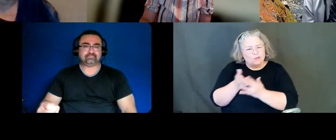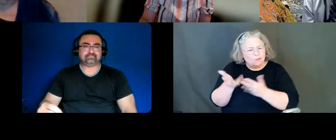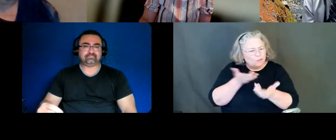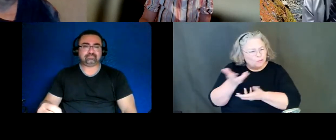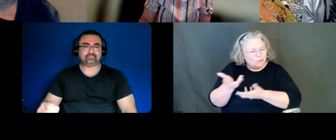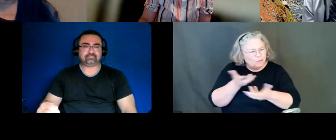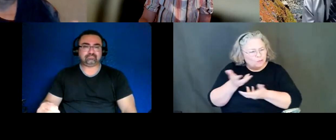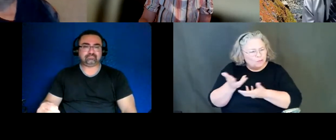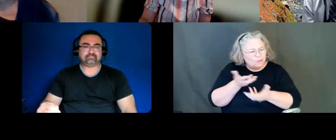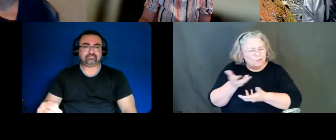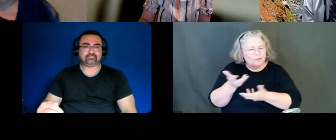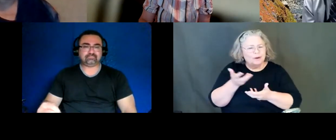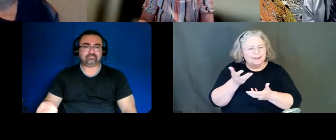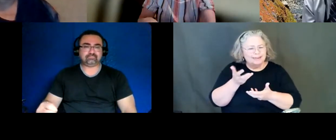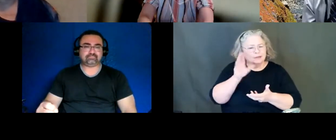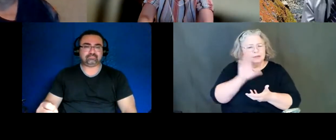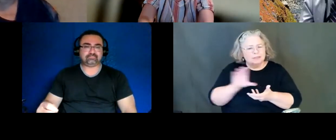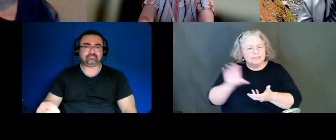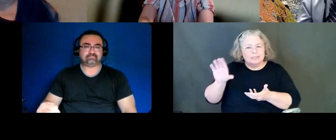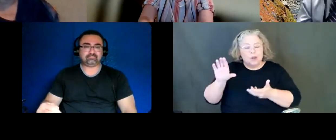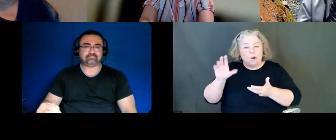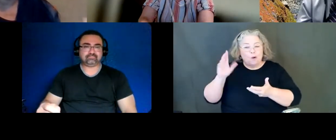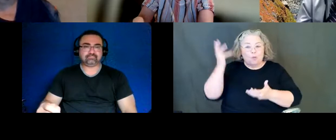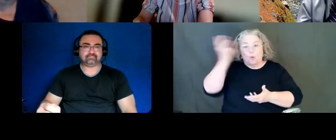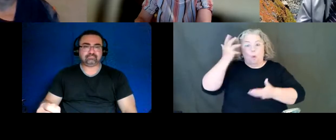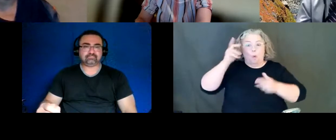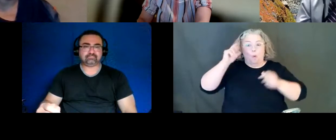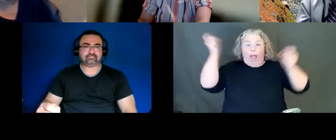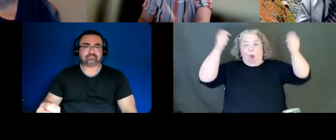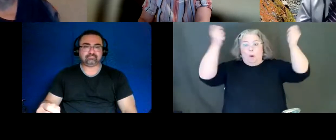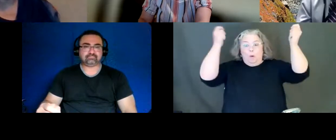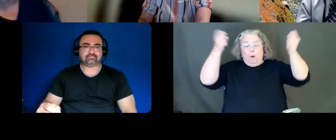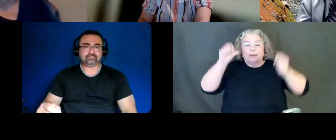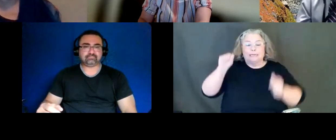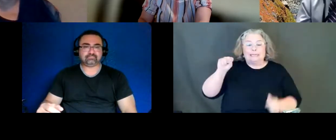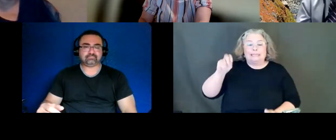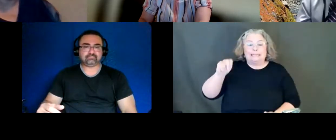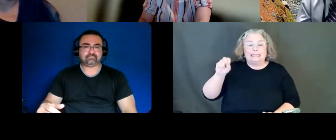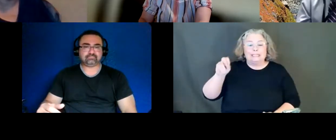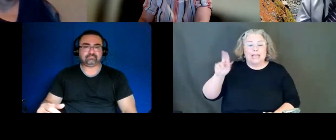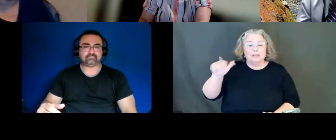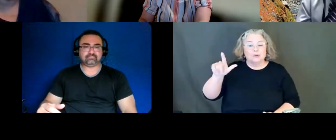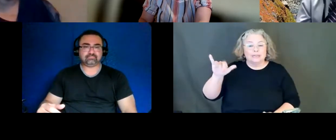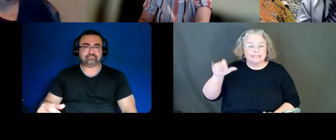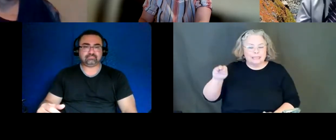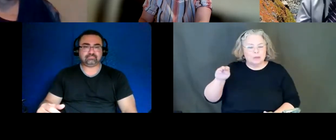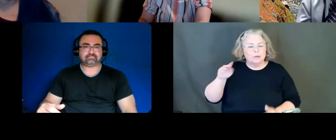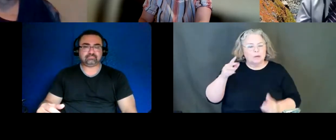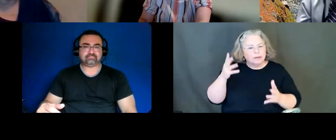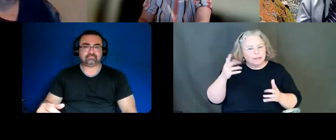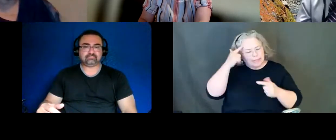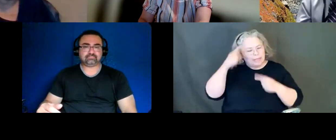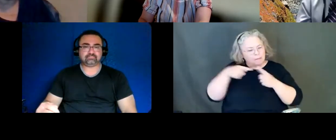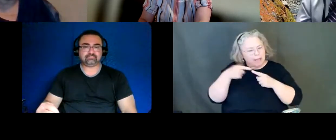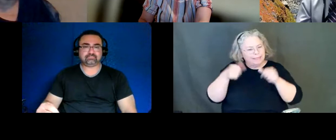think that put aside all the sensationalism and think about it in terms of the science that you have.